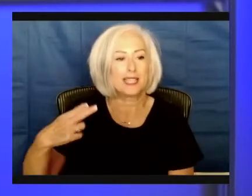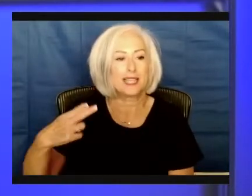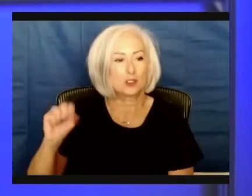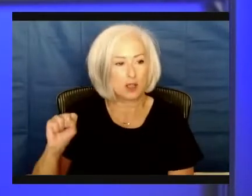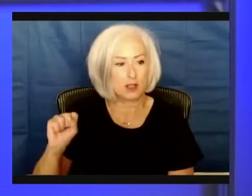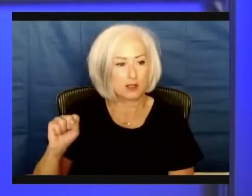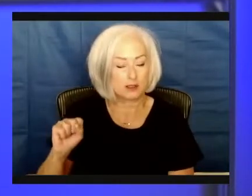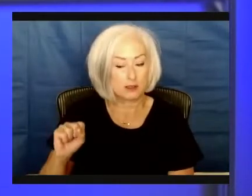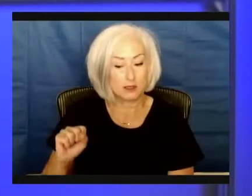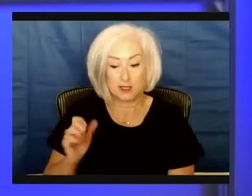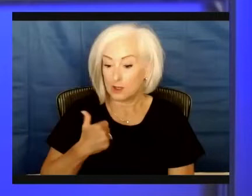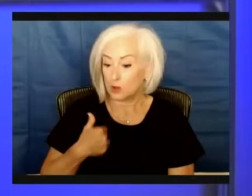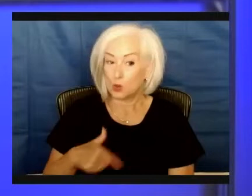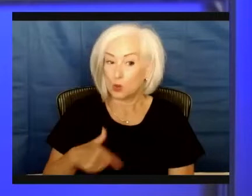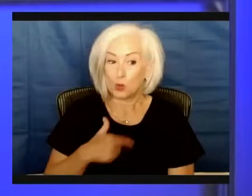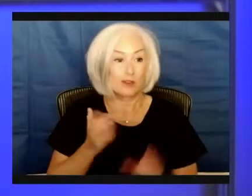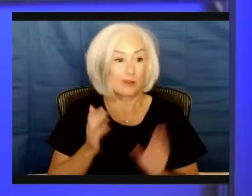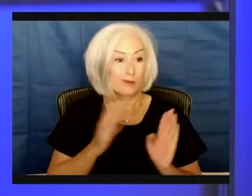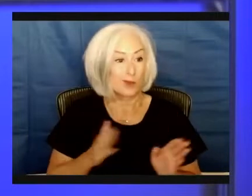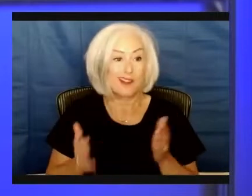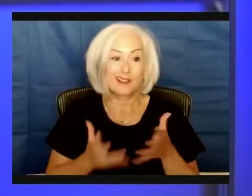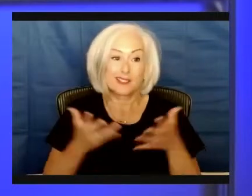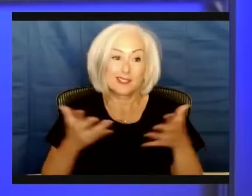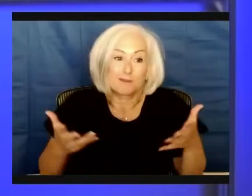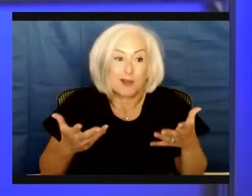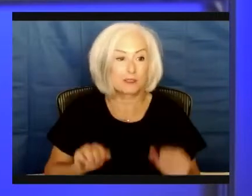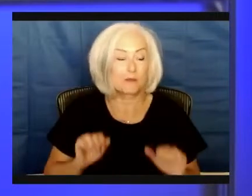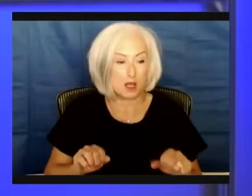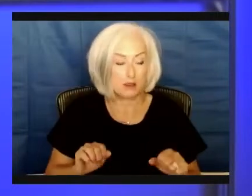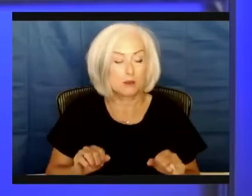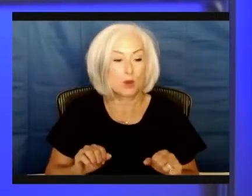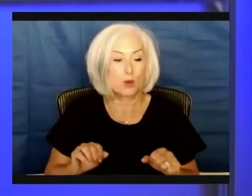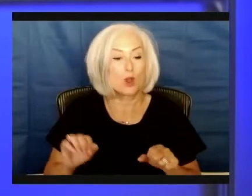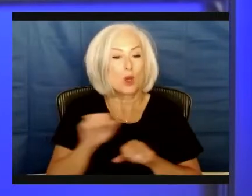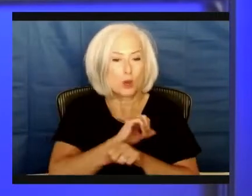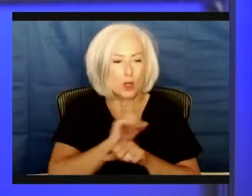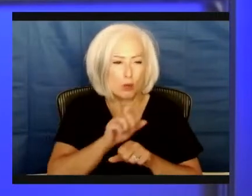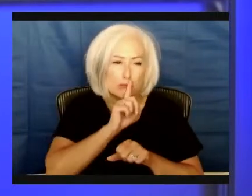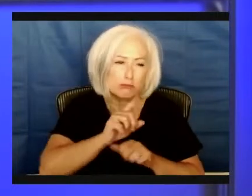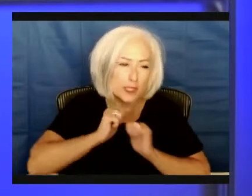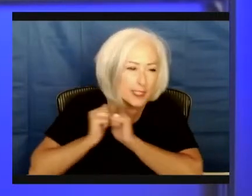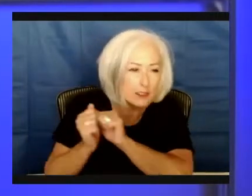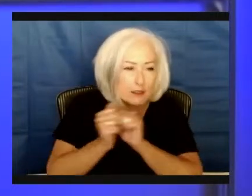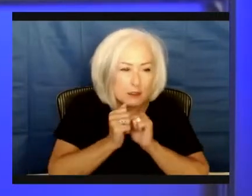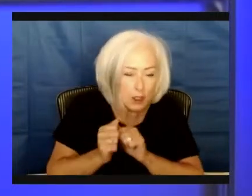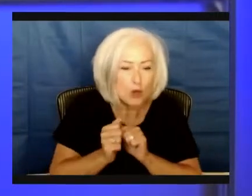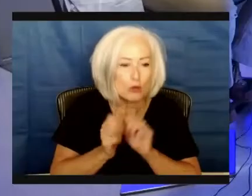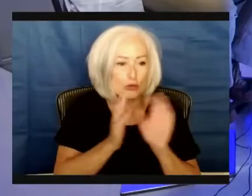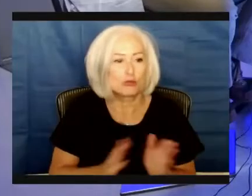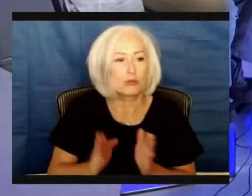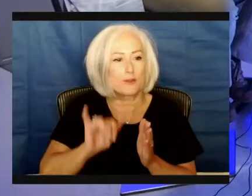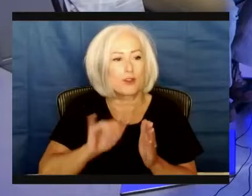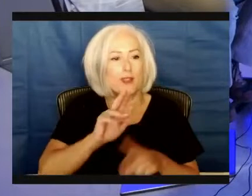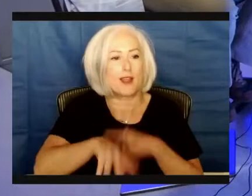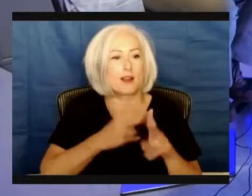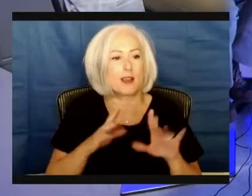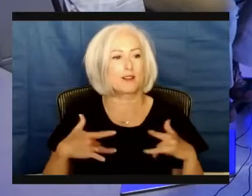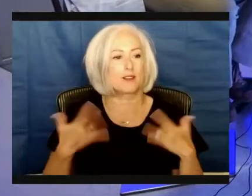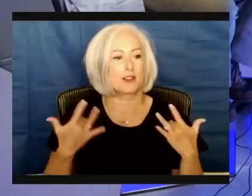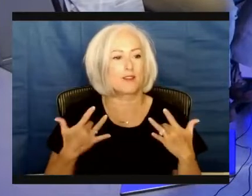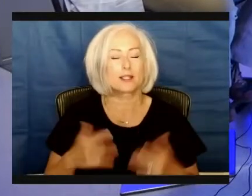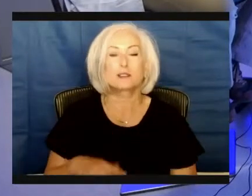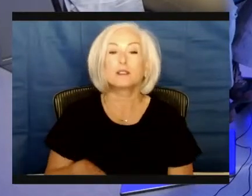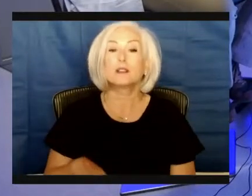for something like this. So no, we work very closely with one another in these in planning for these events. And just to say, the Metropolitan Area Regional